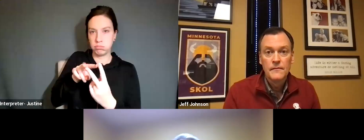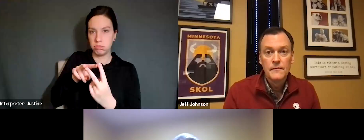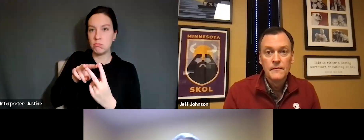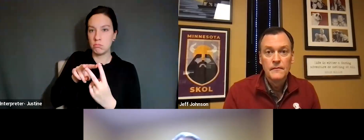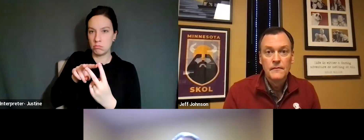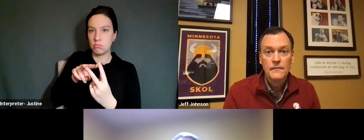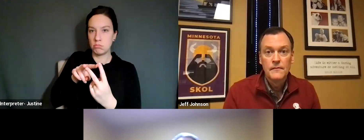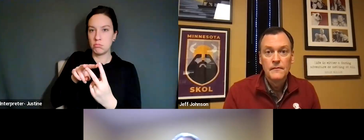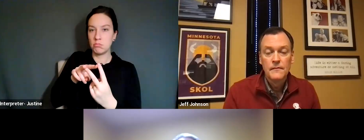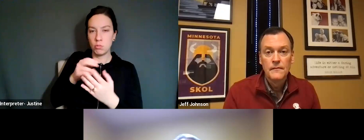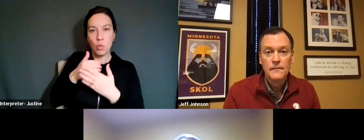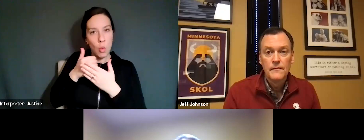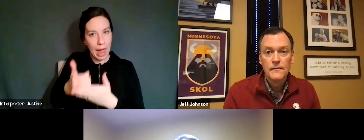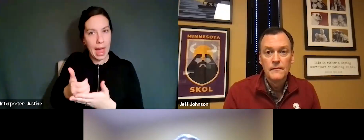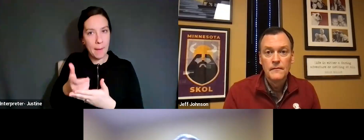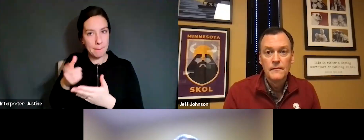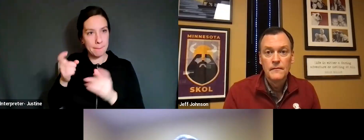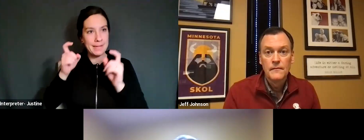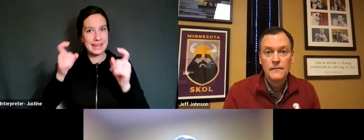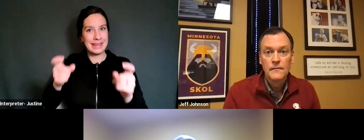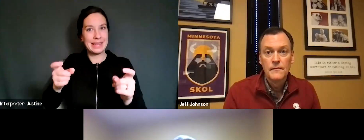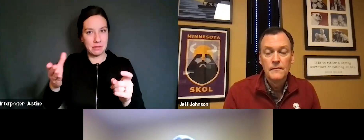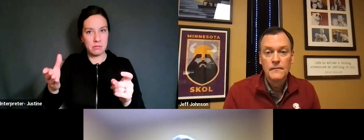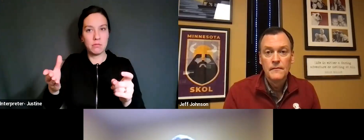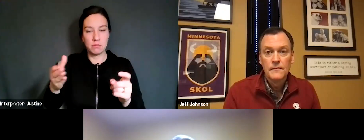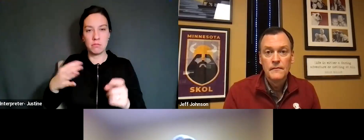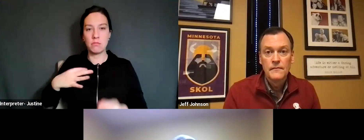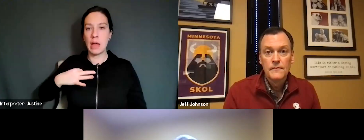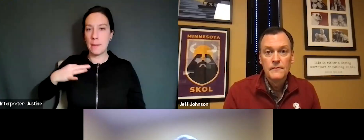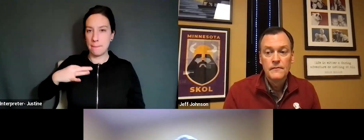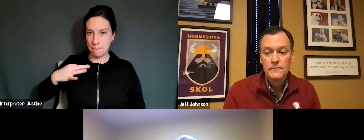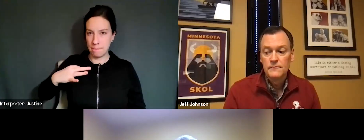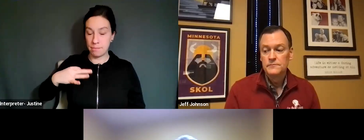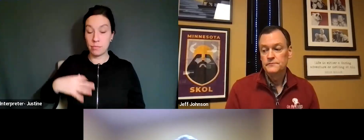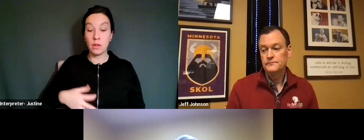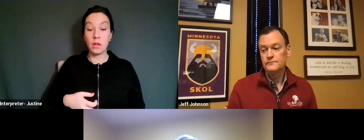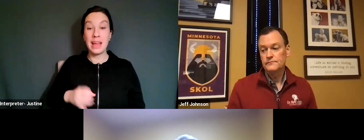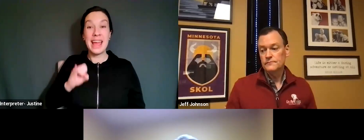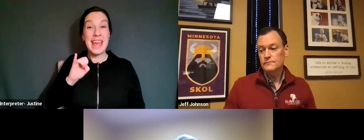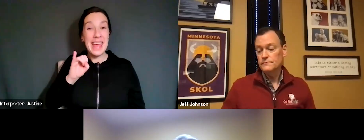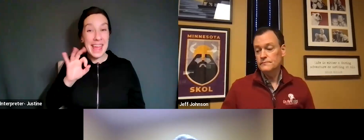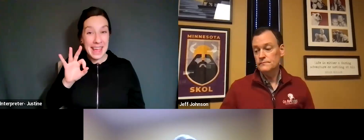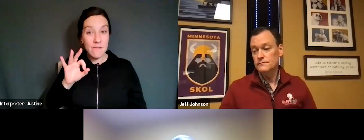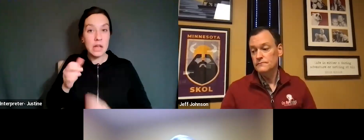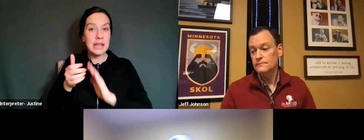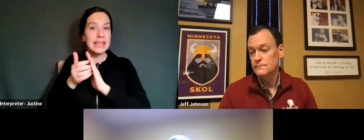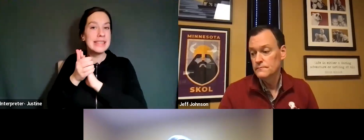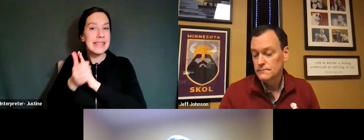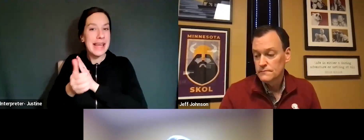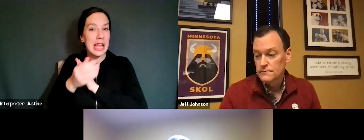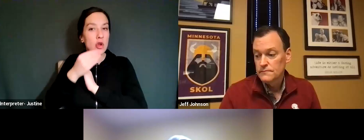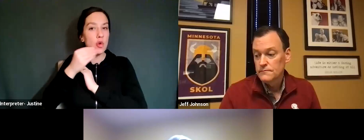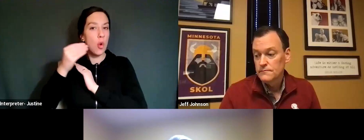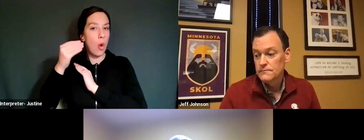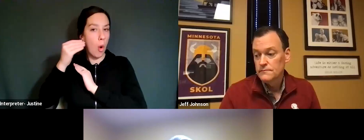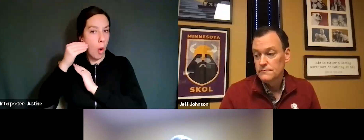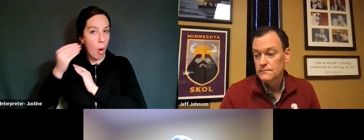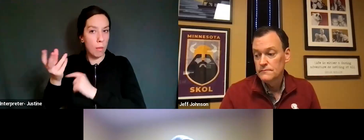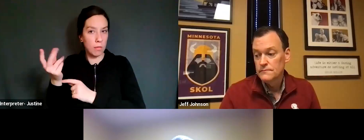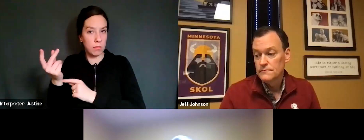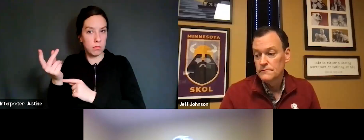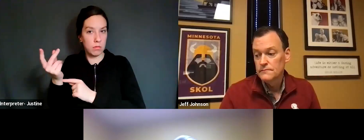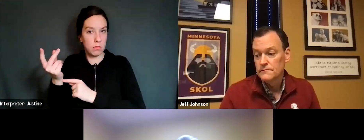type of placement they're looking for. So if you're talking a skilled home companion, they would still go through the application